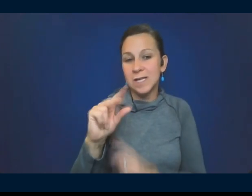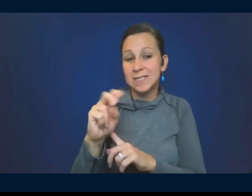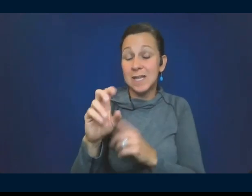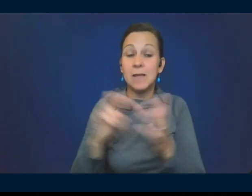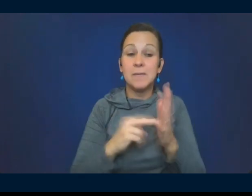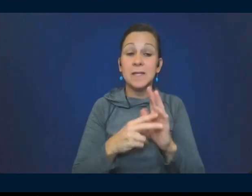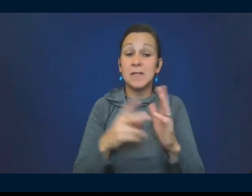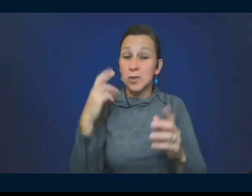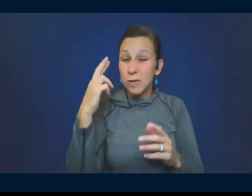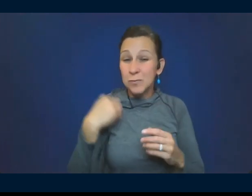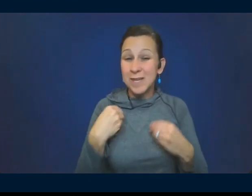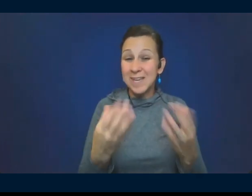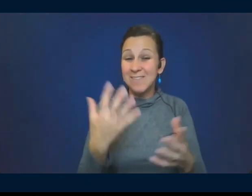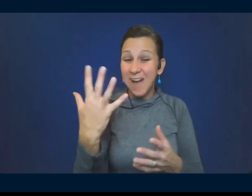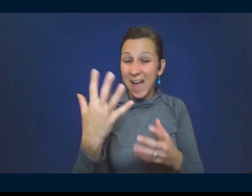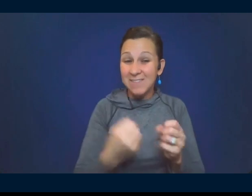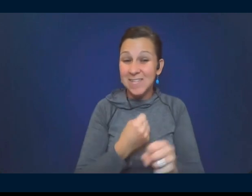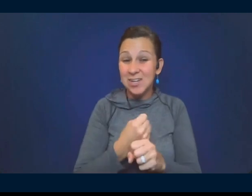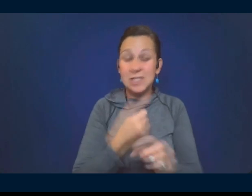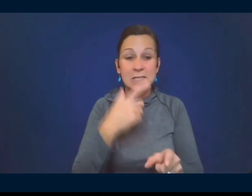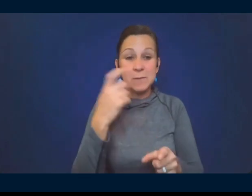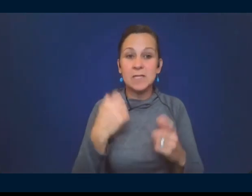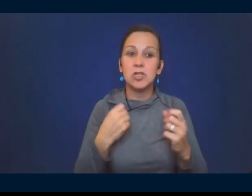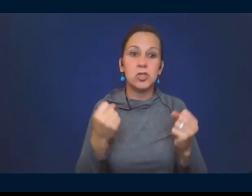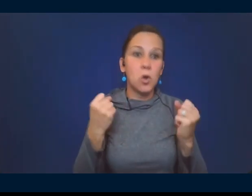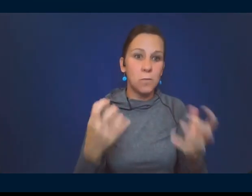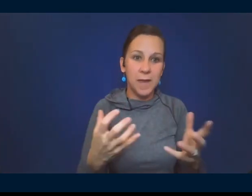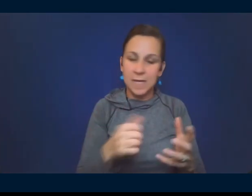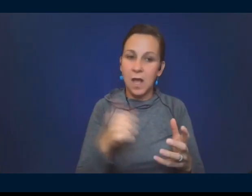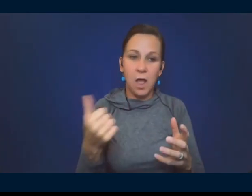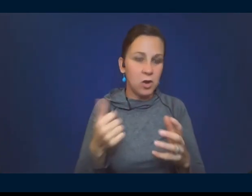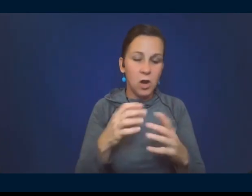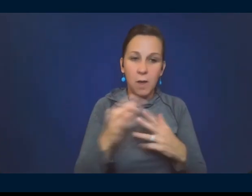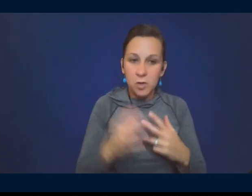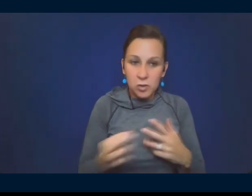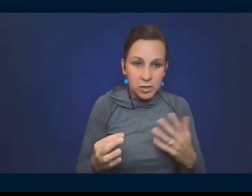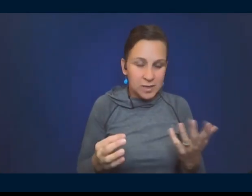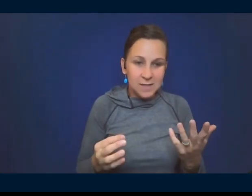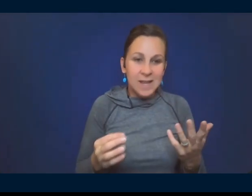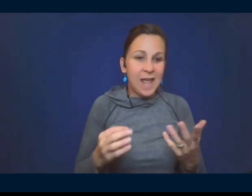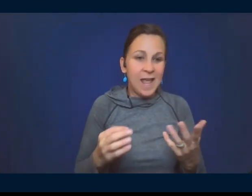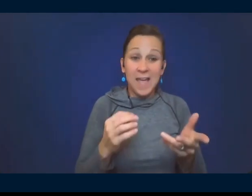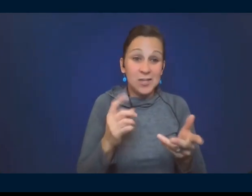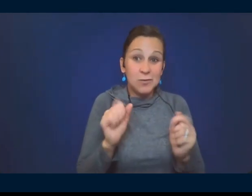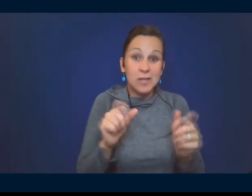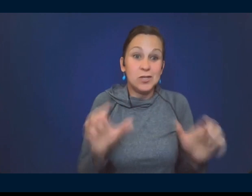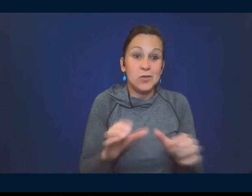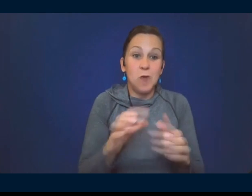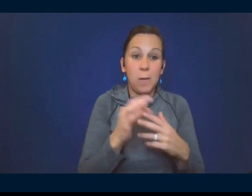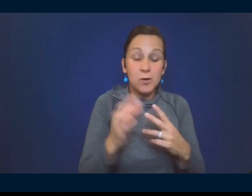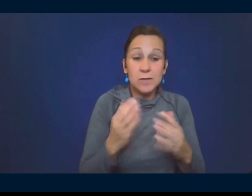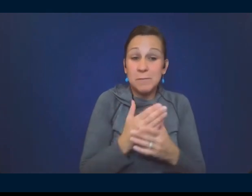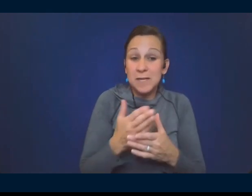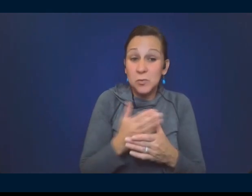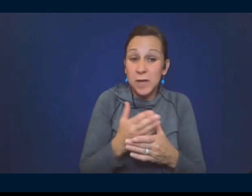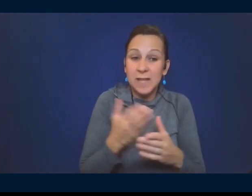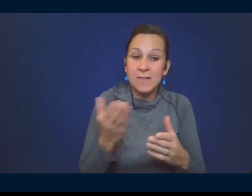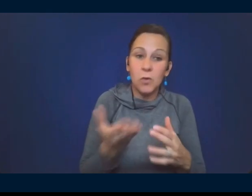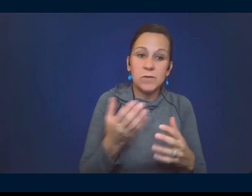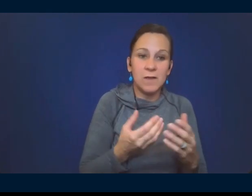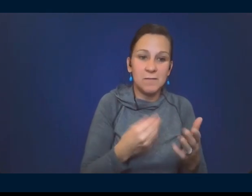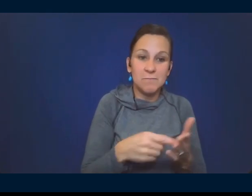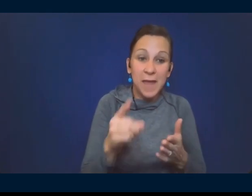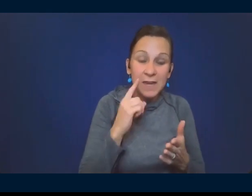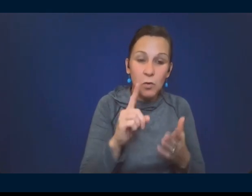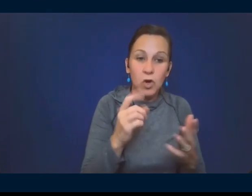years because there are so many other opportunities, and some at NSF, that you can do opportunities between those funded years. So you have